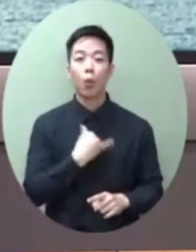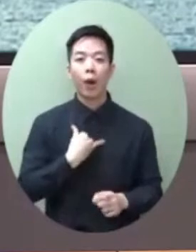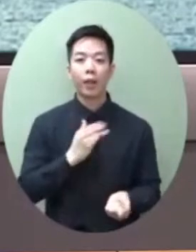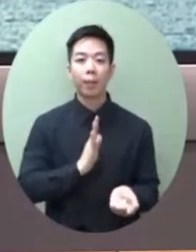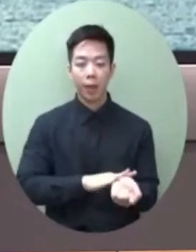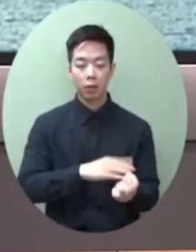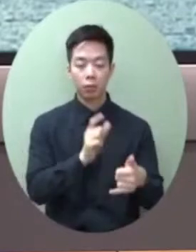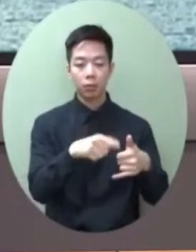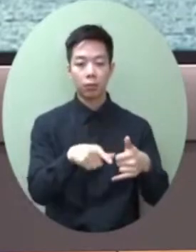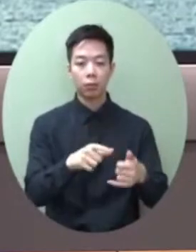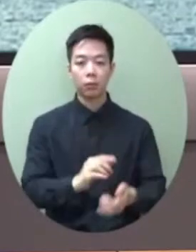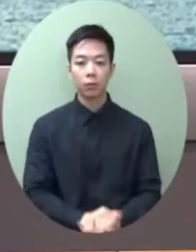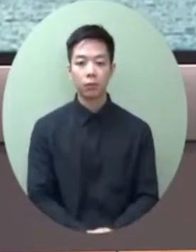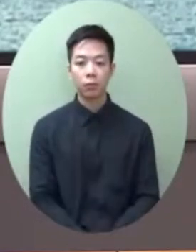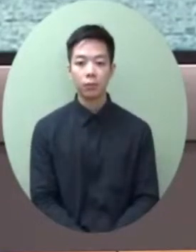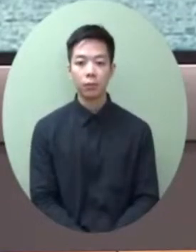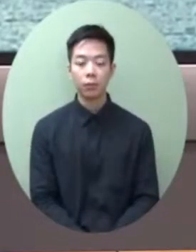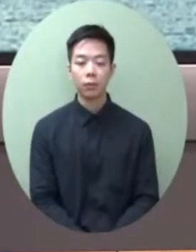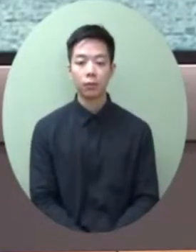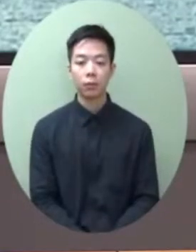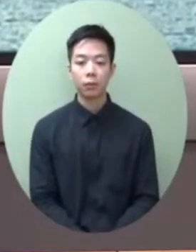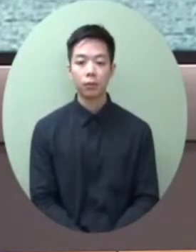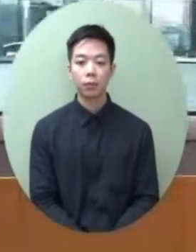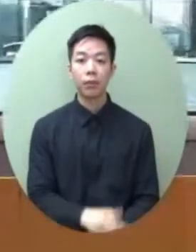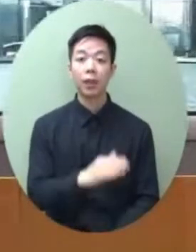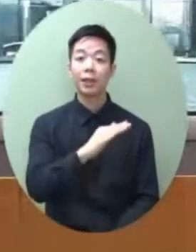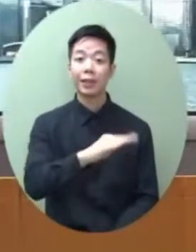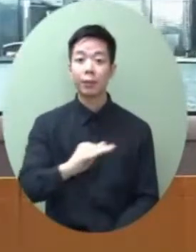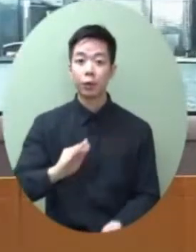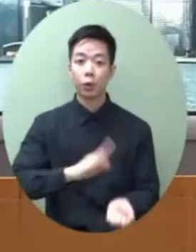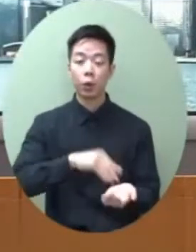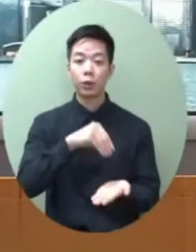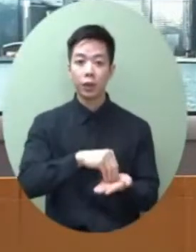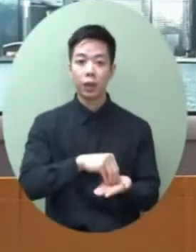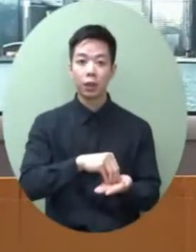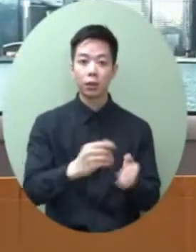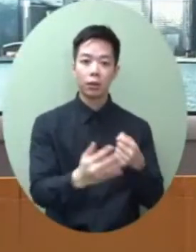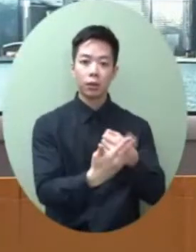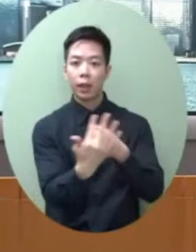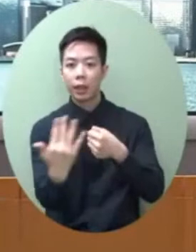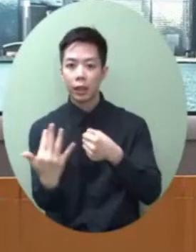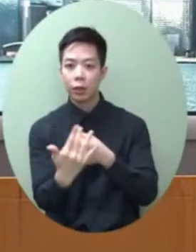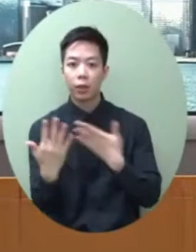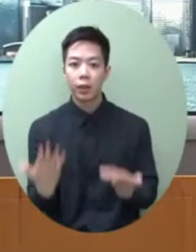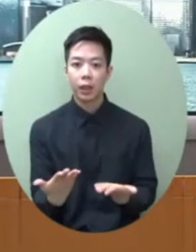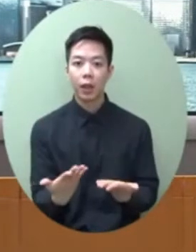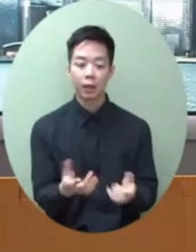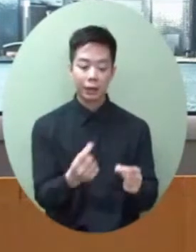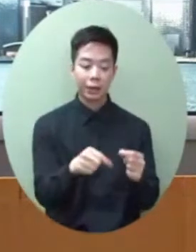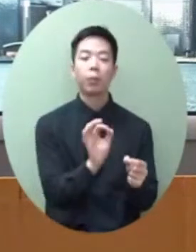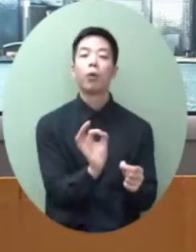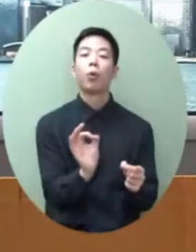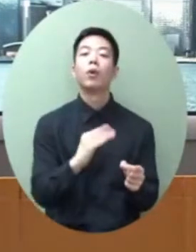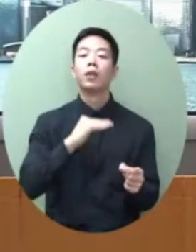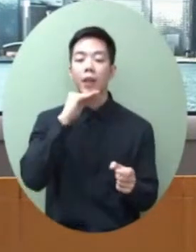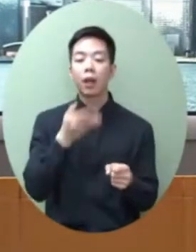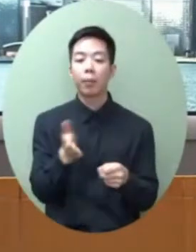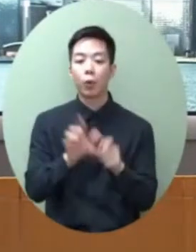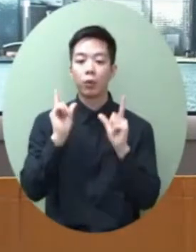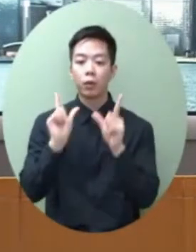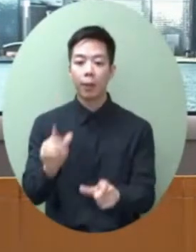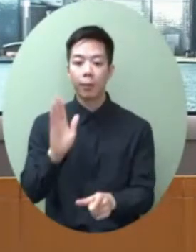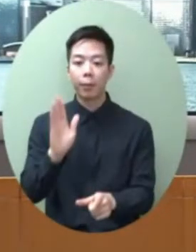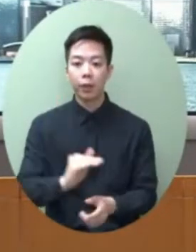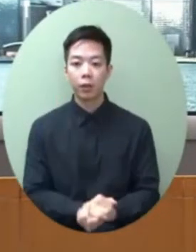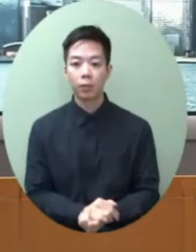since there are suspected cases. For the number of confirmed children cases, we do not have them at